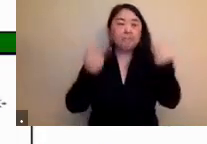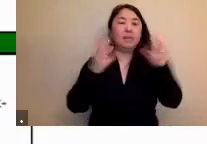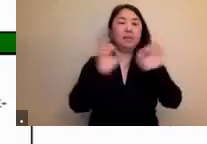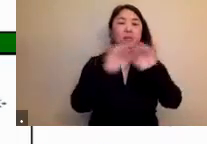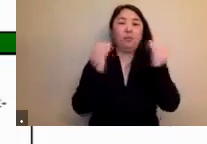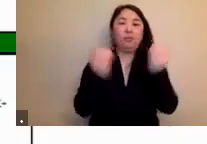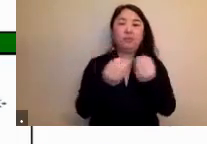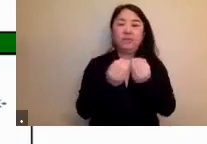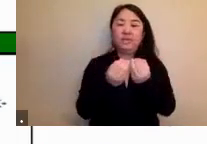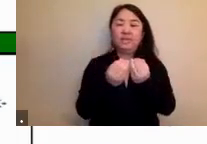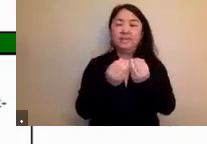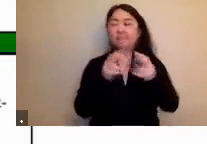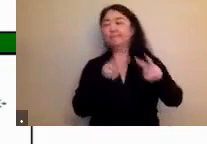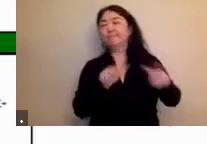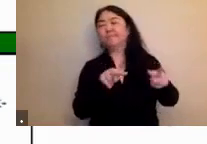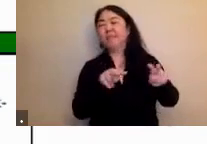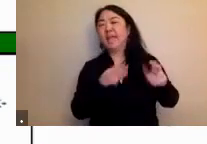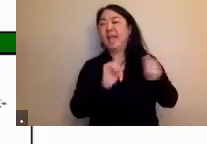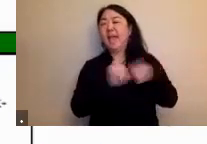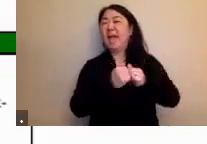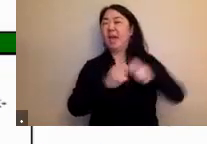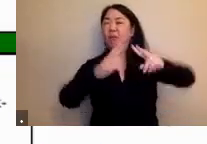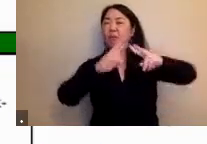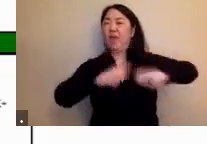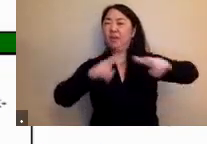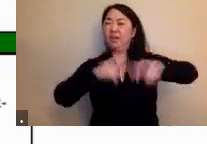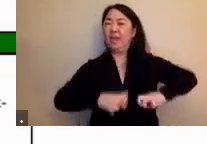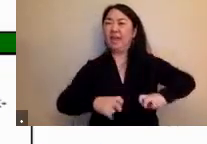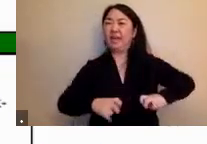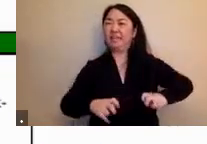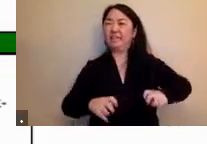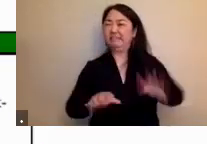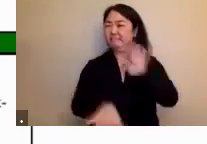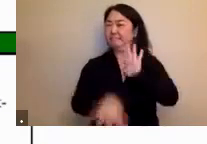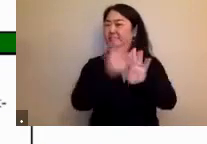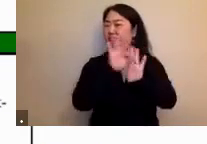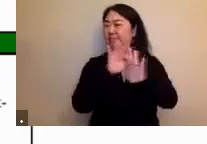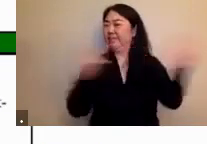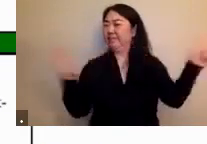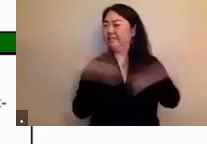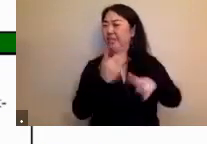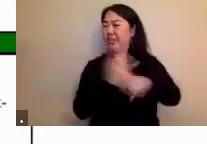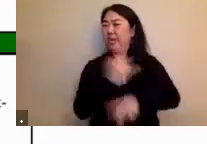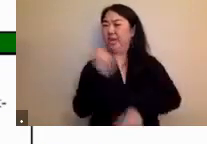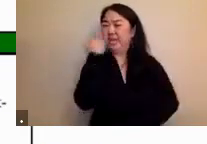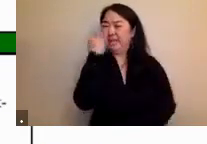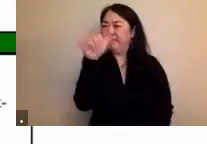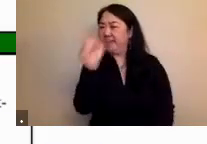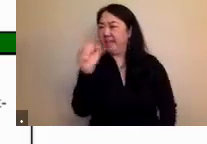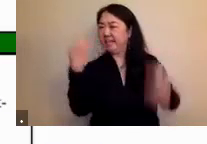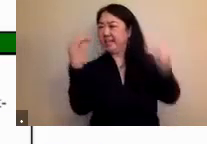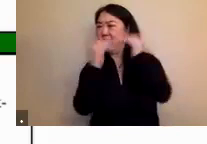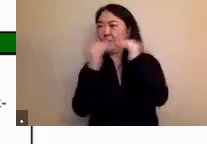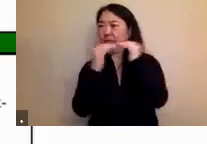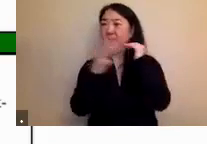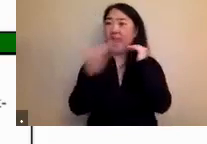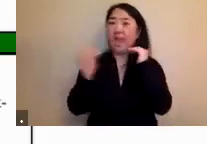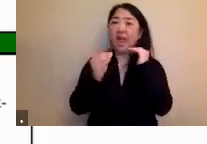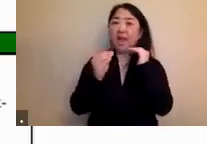do we analyze when there's equity and the importance of it. So this is